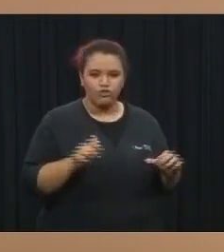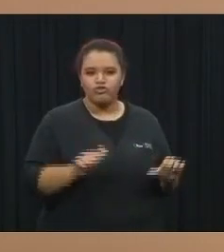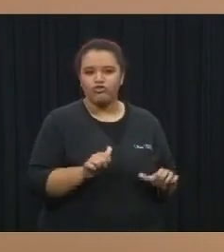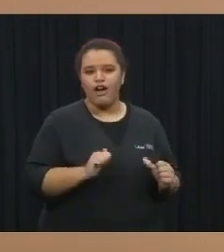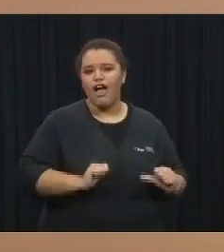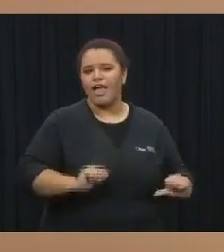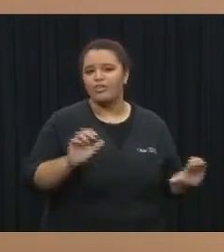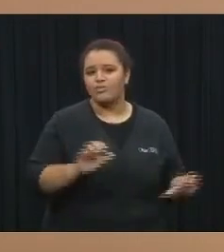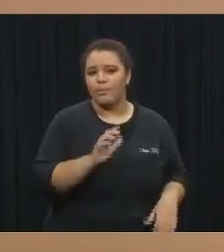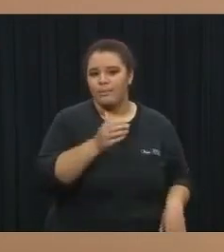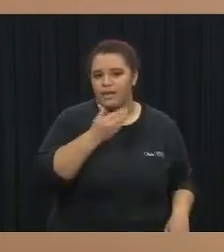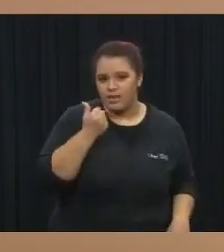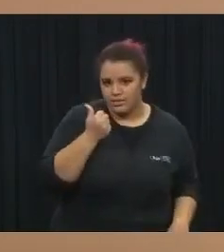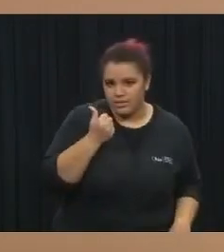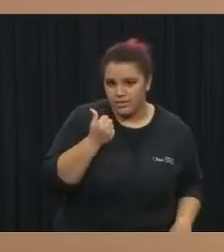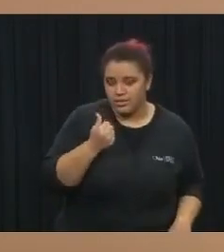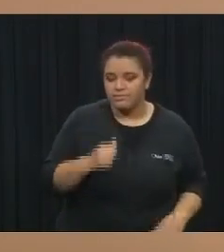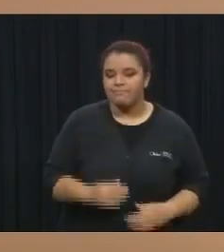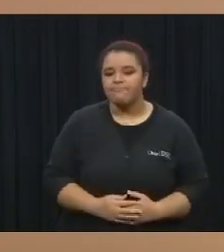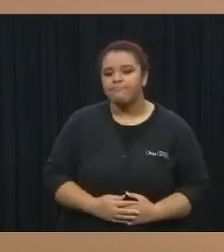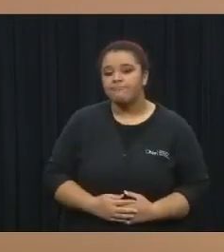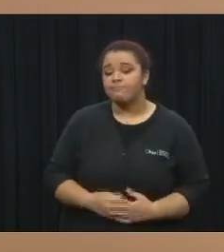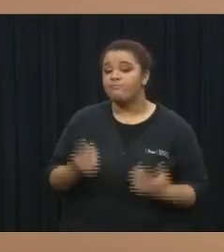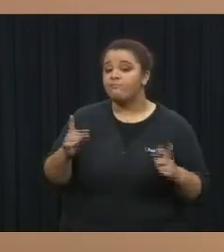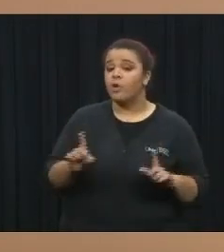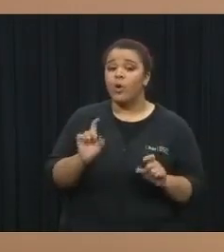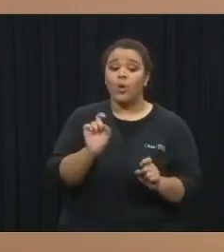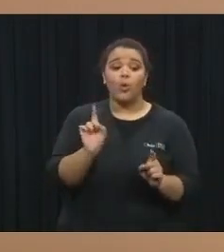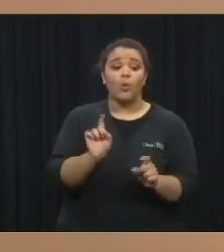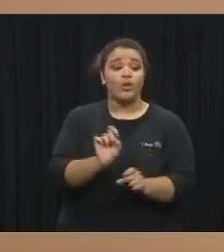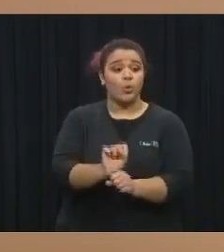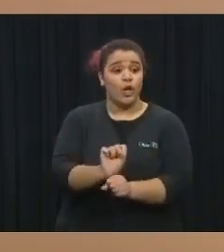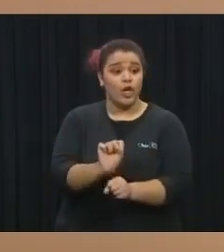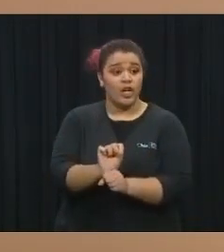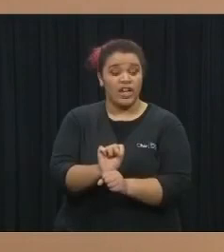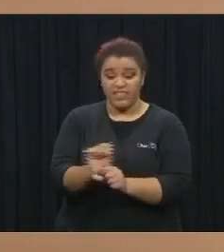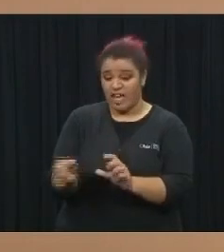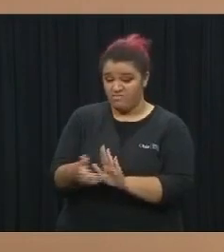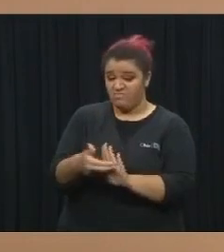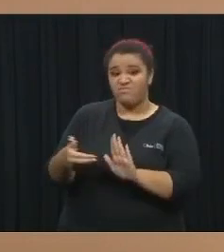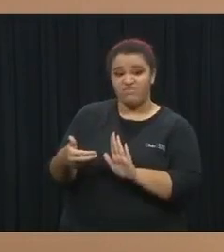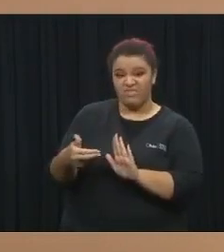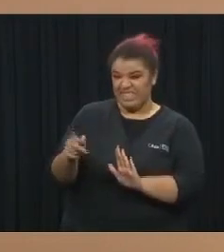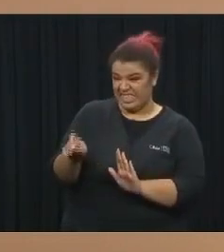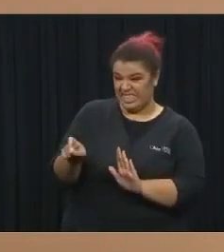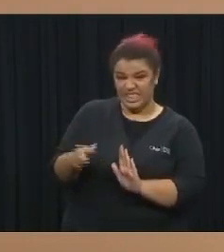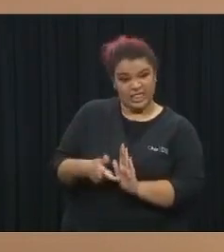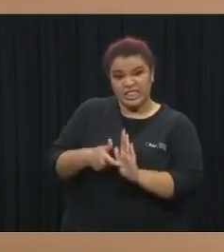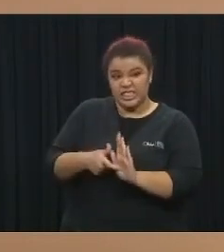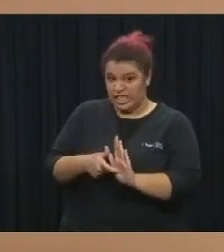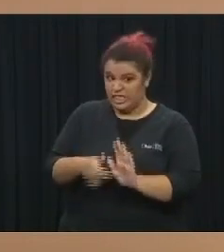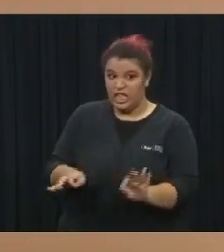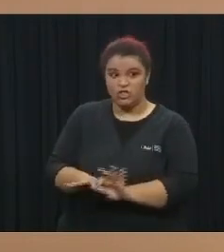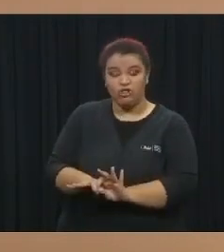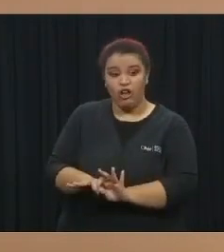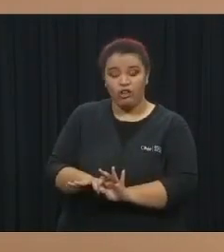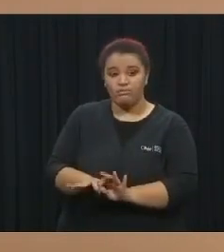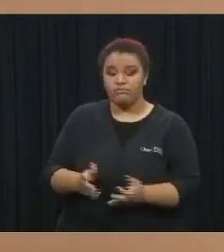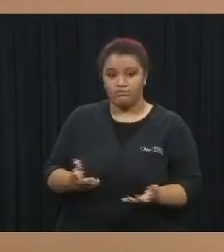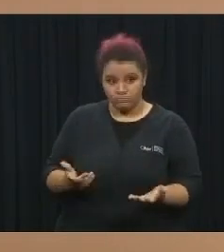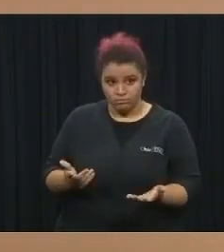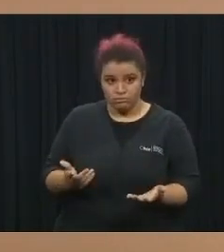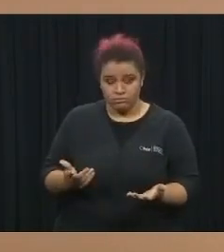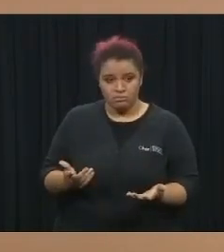essential worker, I think that's all things you need to think through. You might be in a situation, even though you're an essential